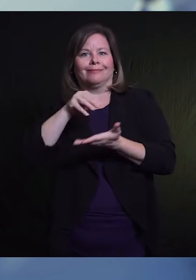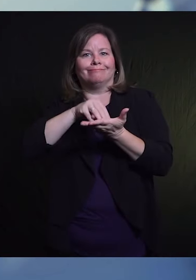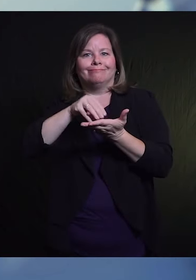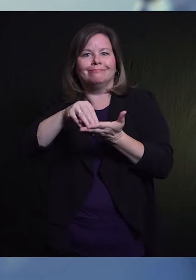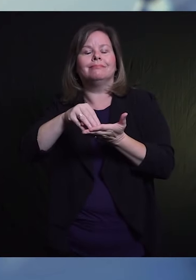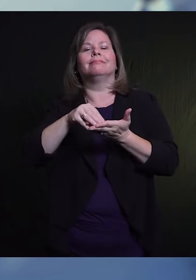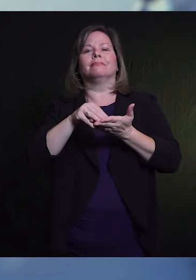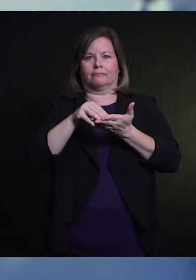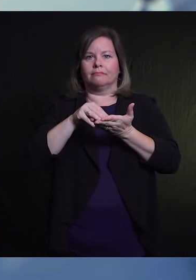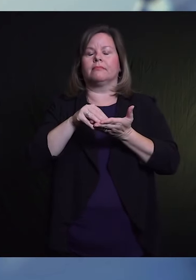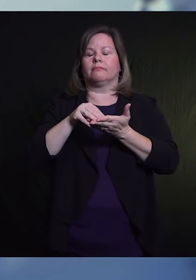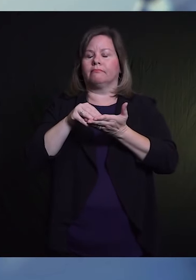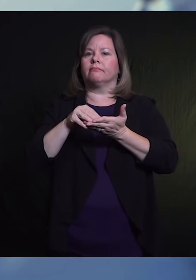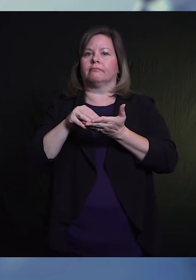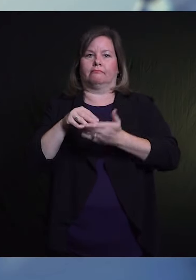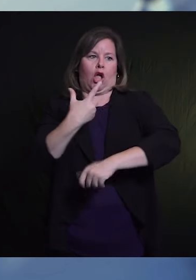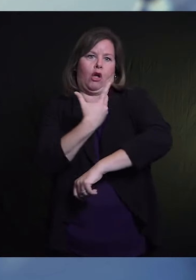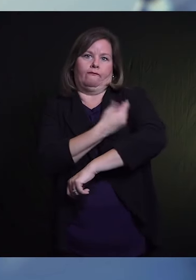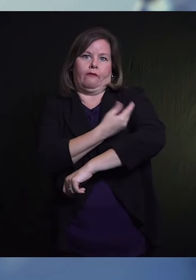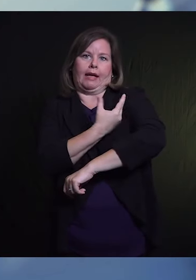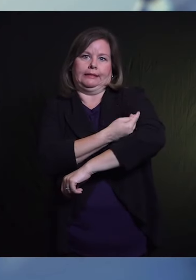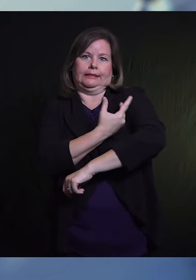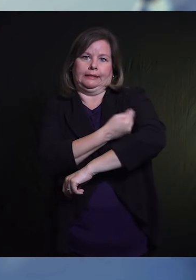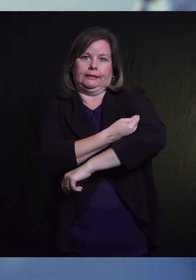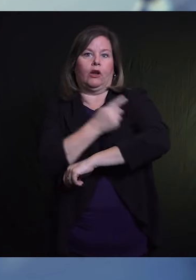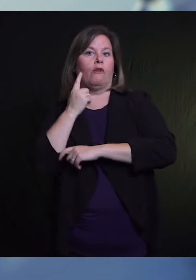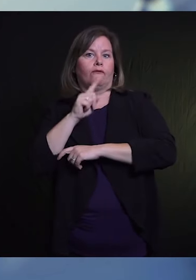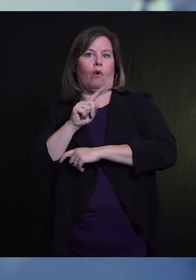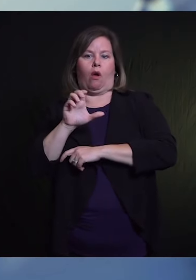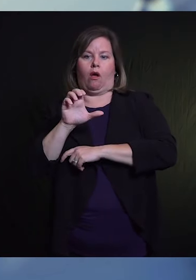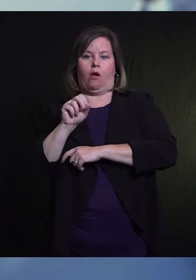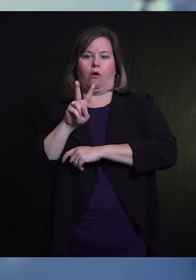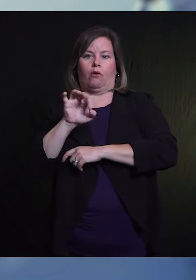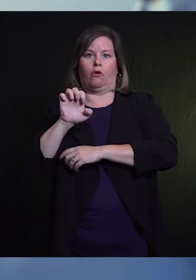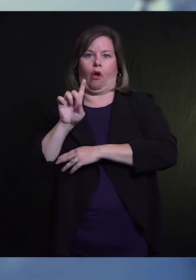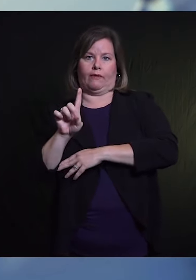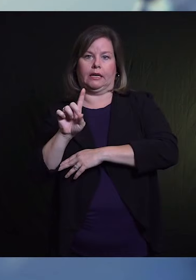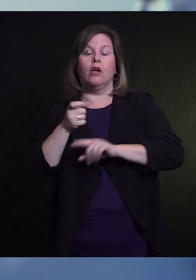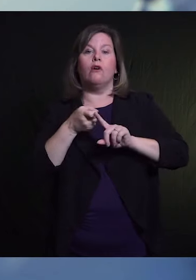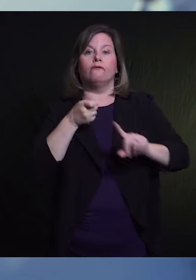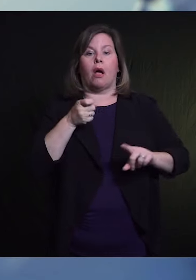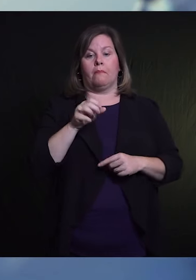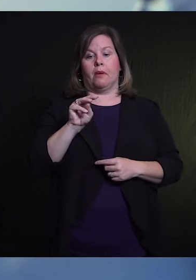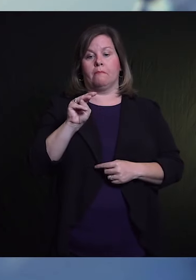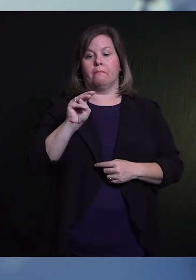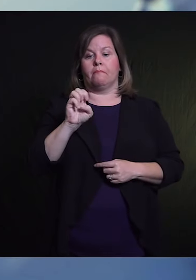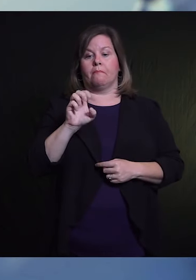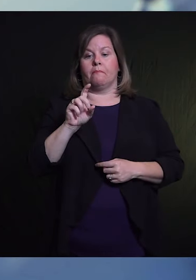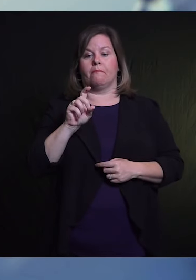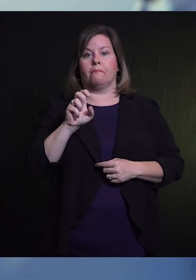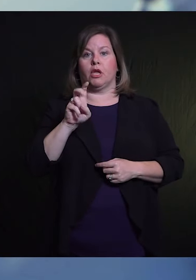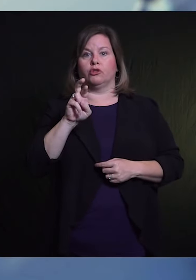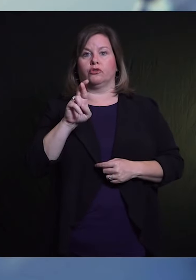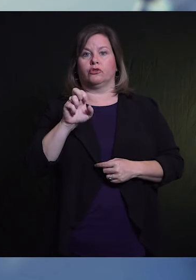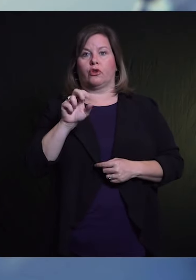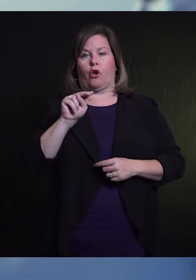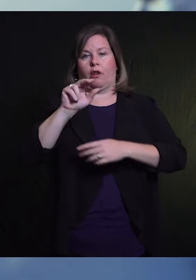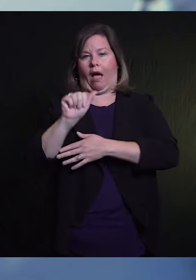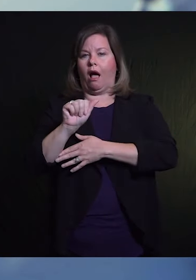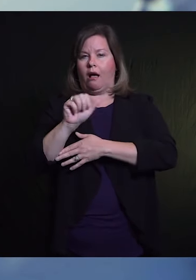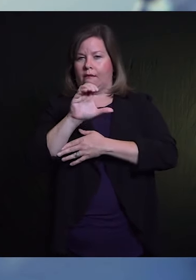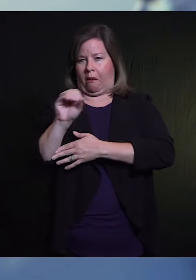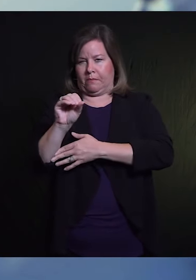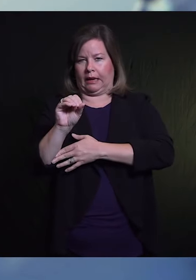vaccine that's currently under clinical trials from the Moderna company. It's very promising. He thinks by